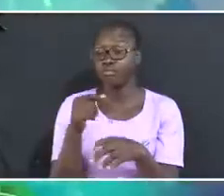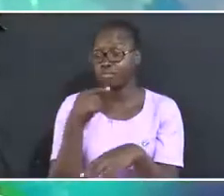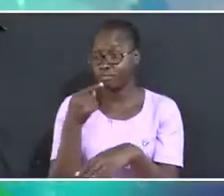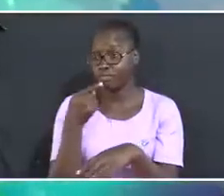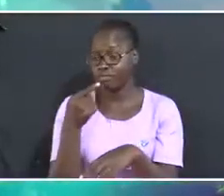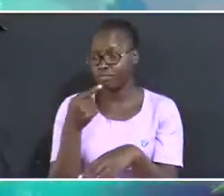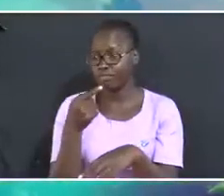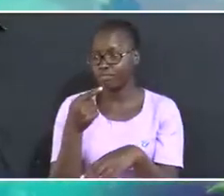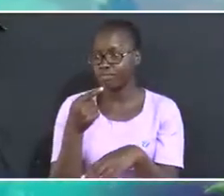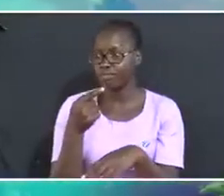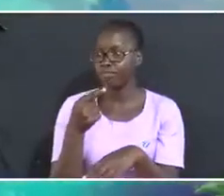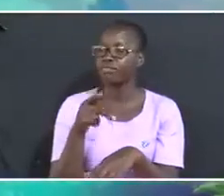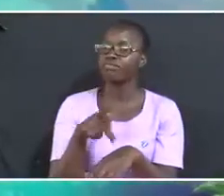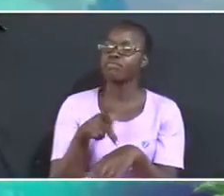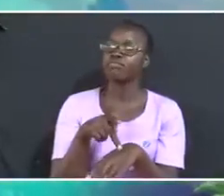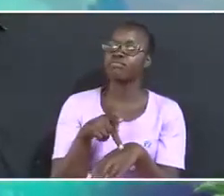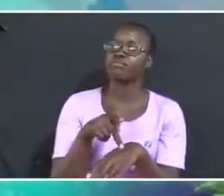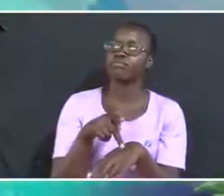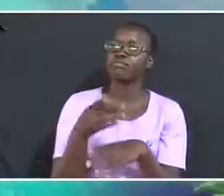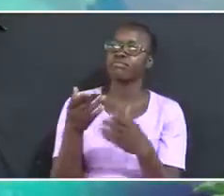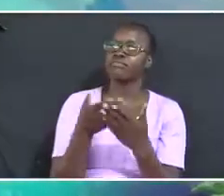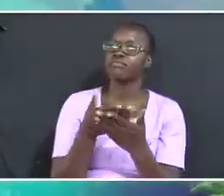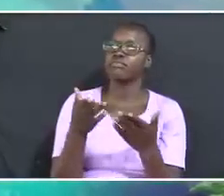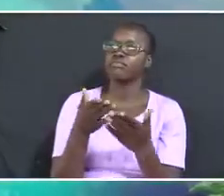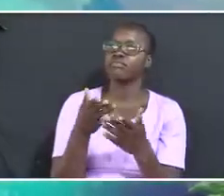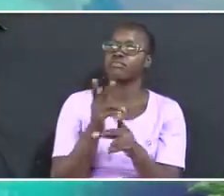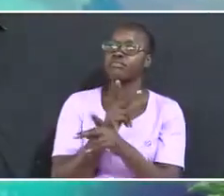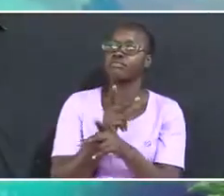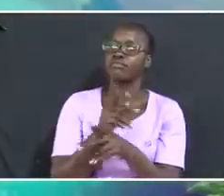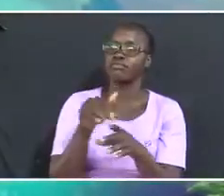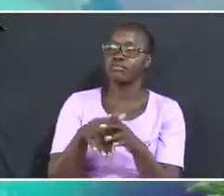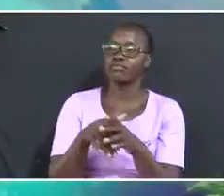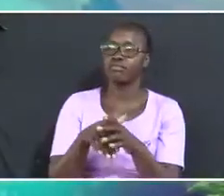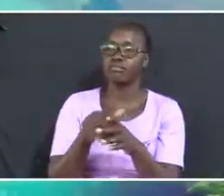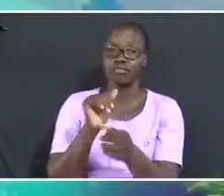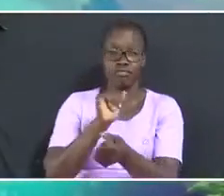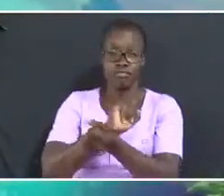says, Peter was therefore kept in prison,